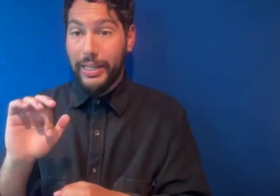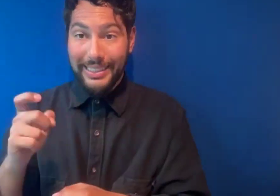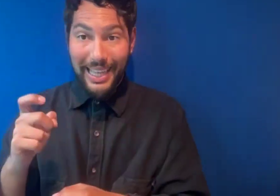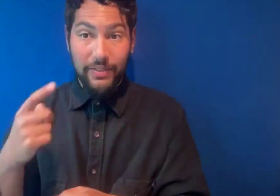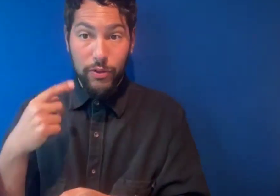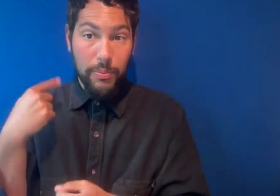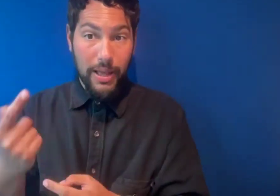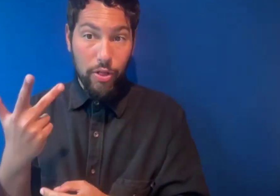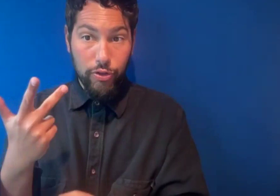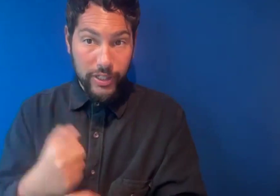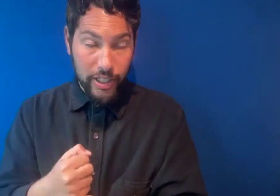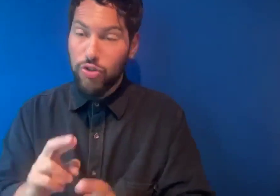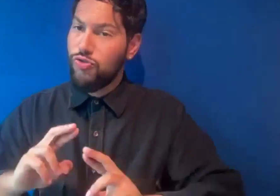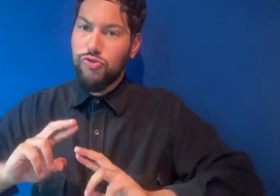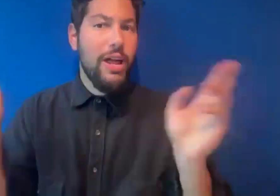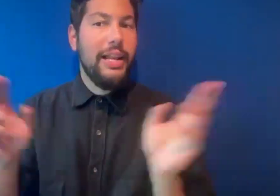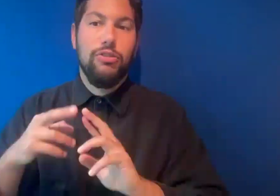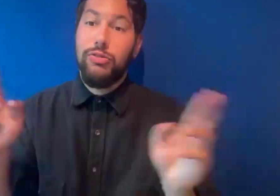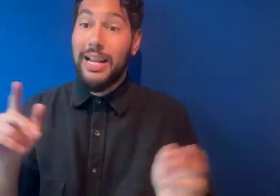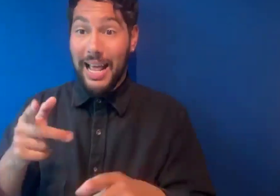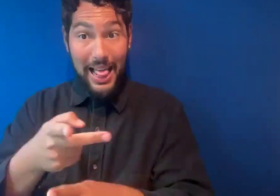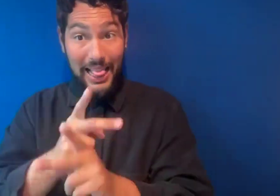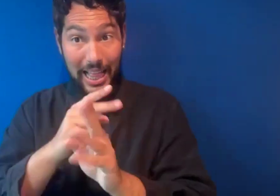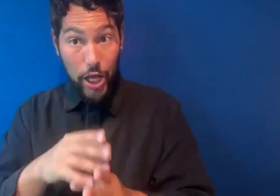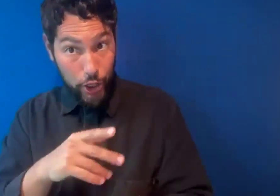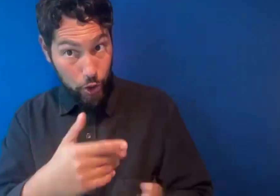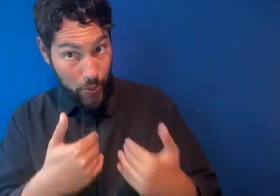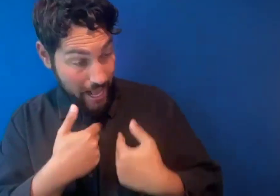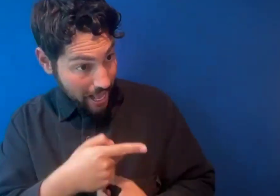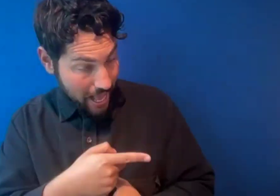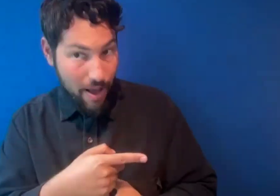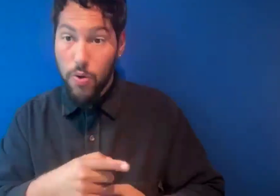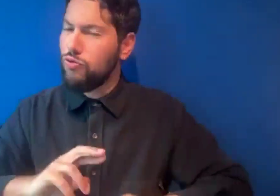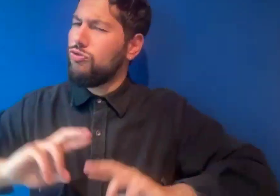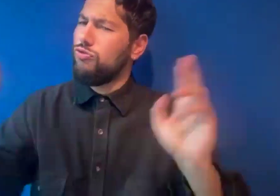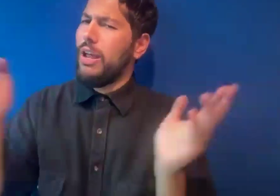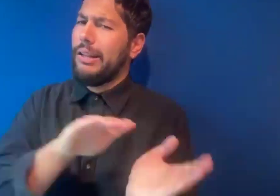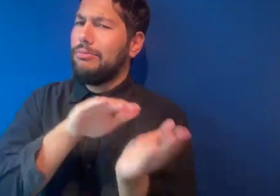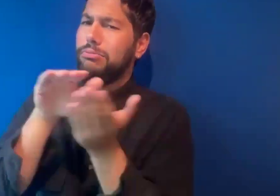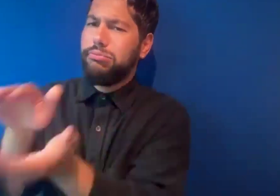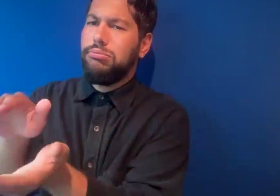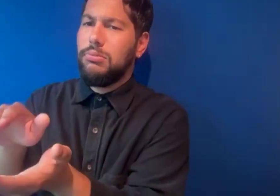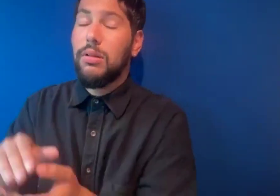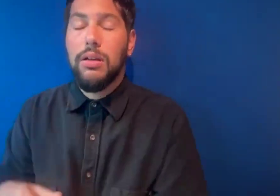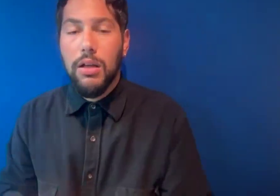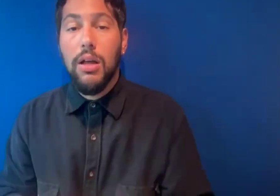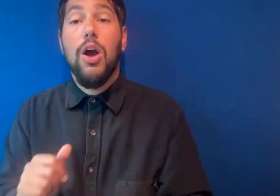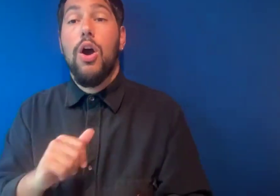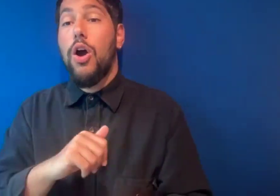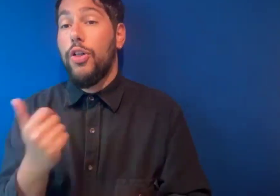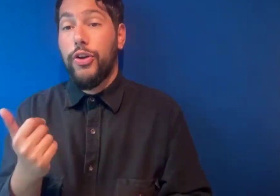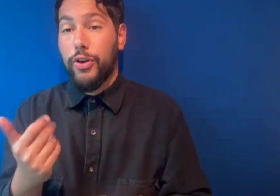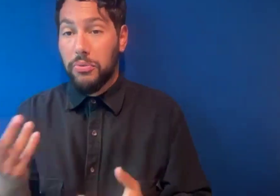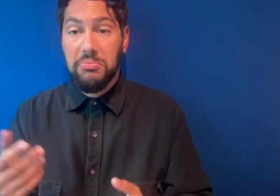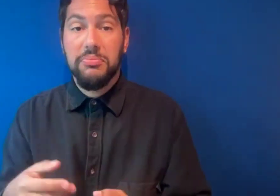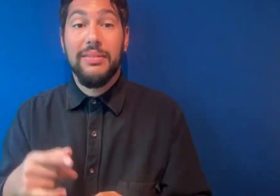years? Is that ready to go? When a lender asks you for this information, do you have it ready to go? The other thing is simply, if